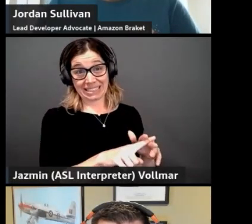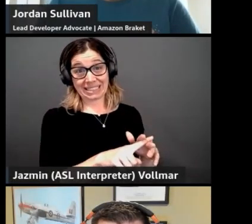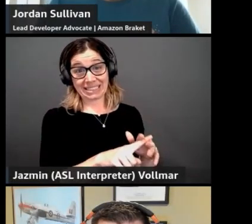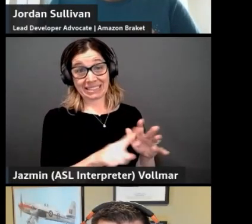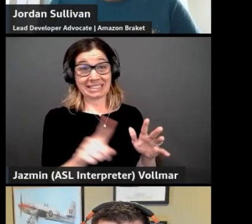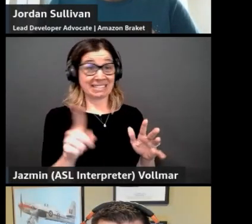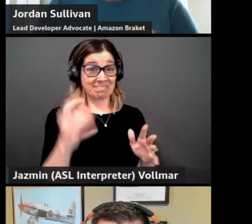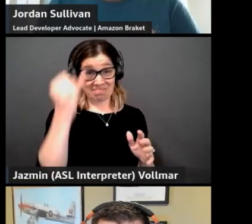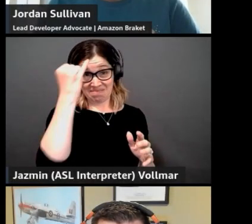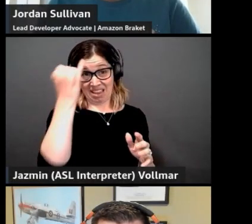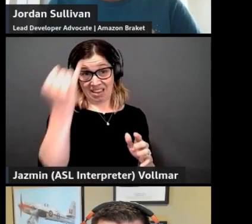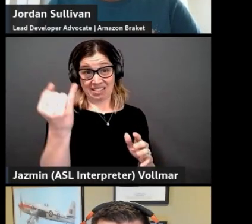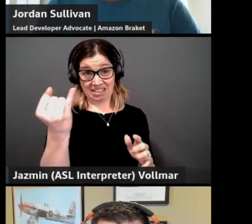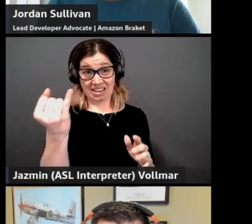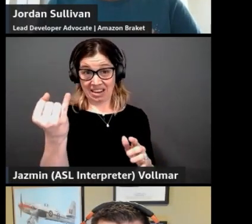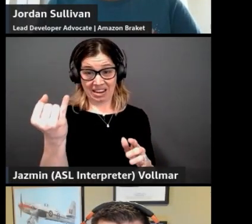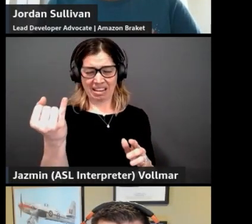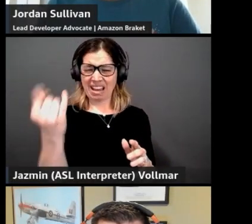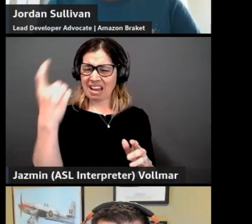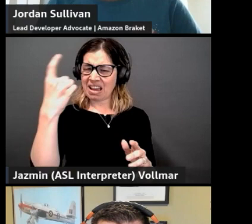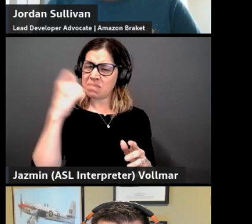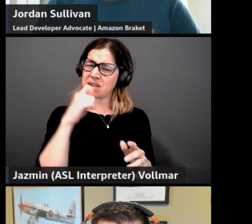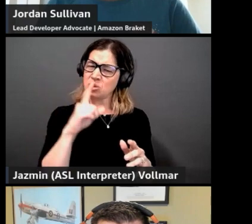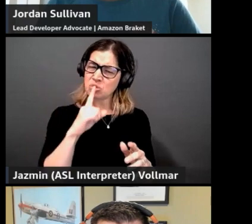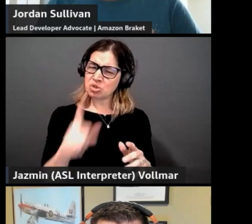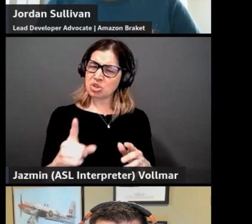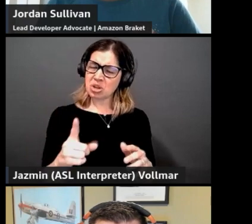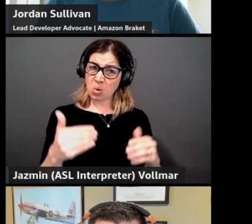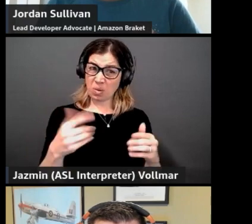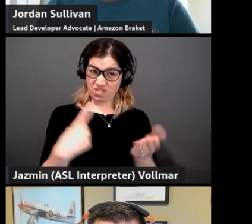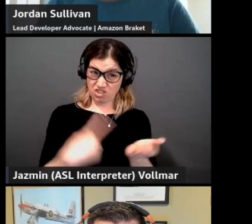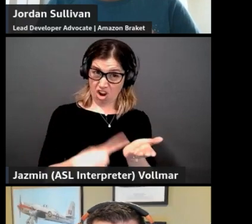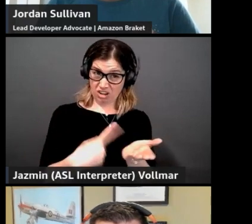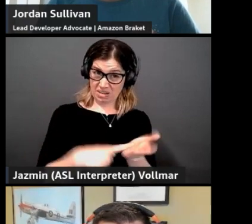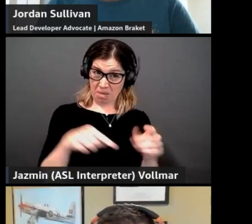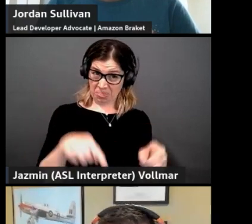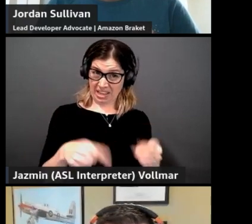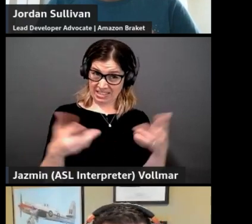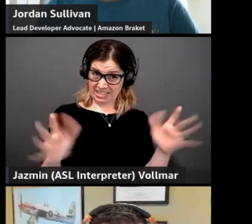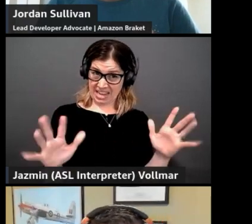idea is that I'm not sure if we actually have talked about this yet, but